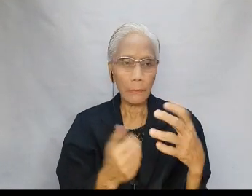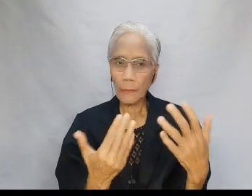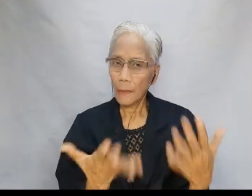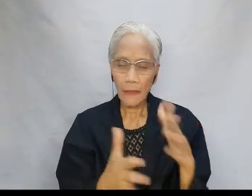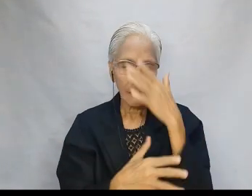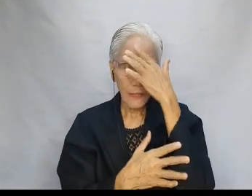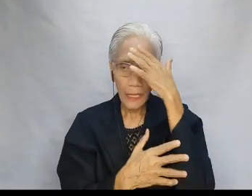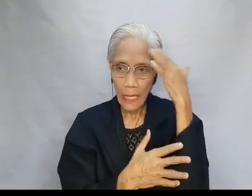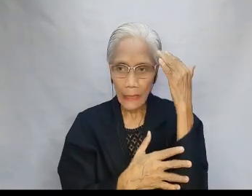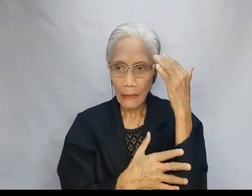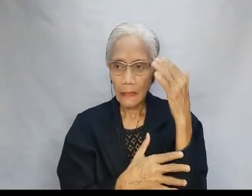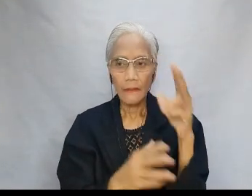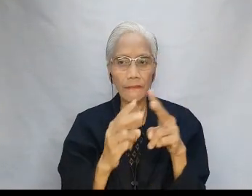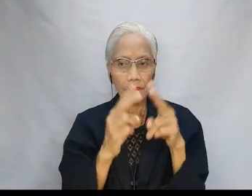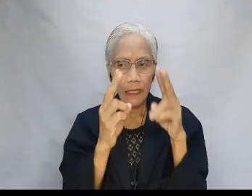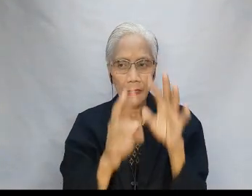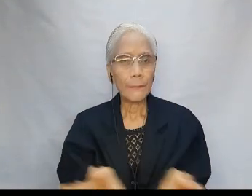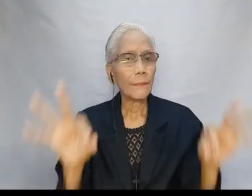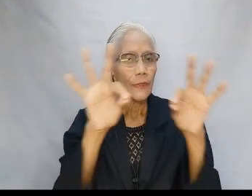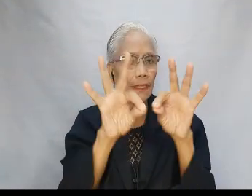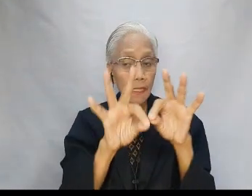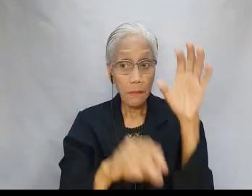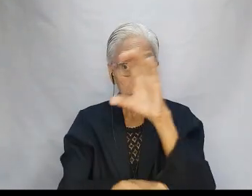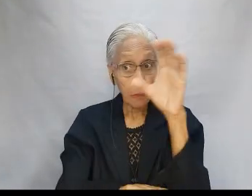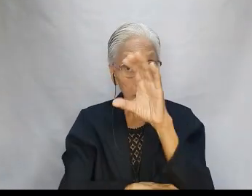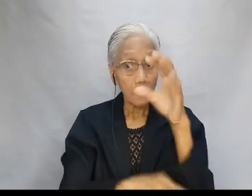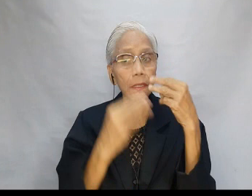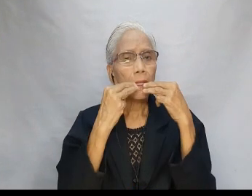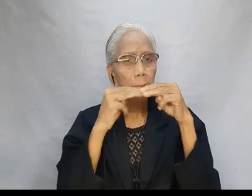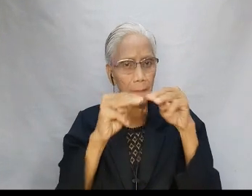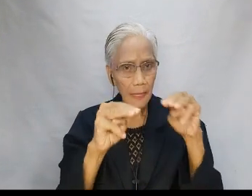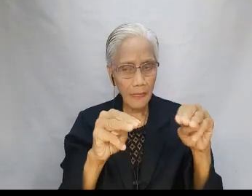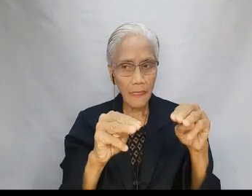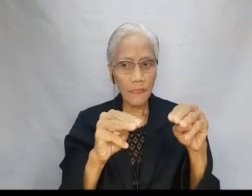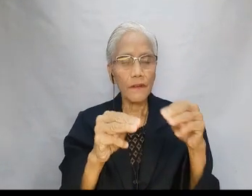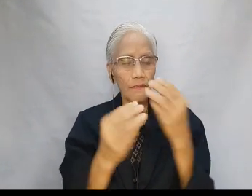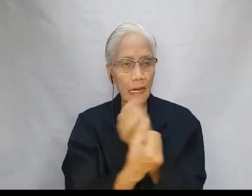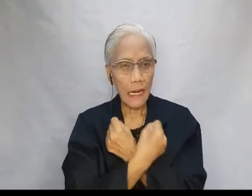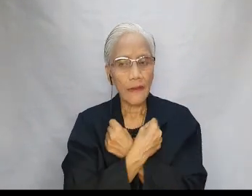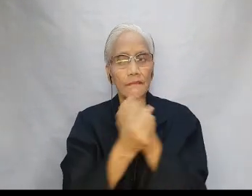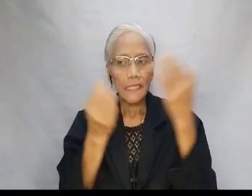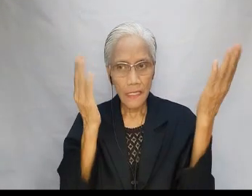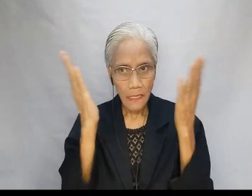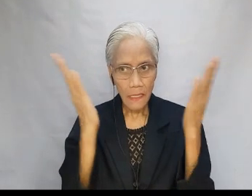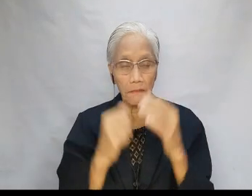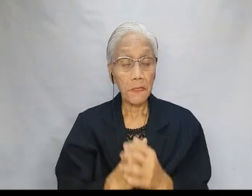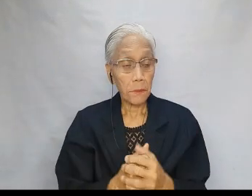have forgotten the very essence of Christmas and its message of love and